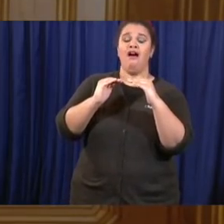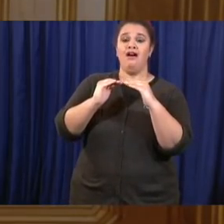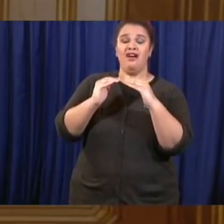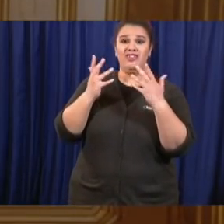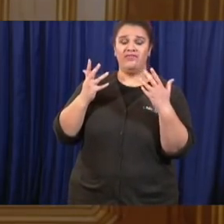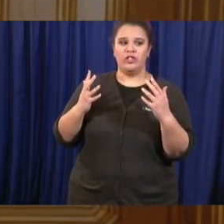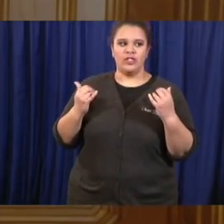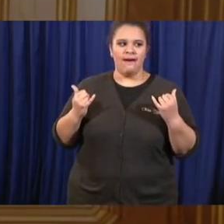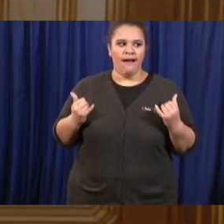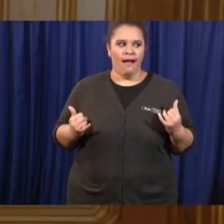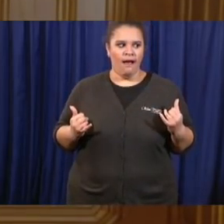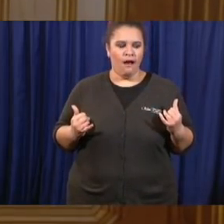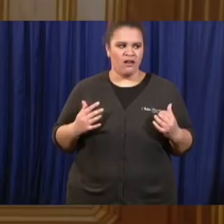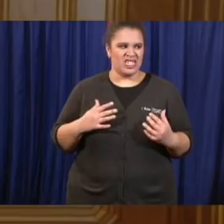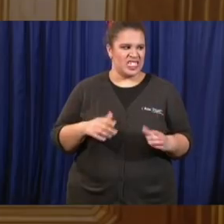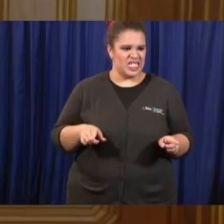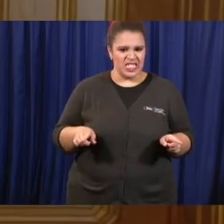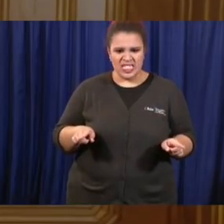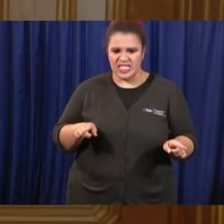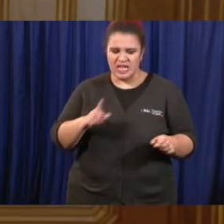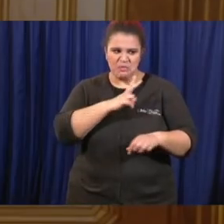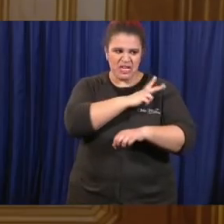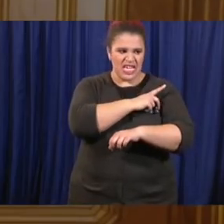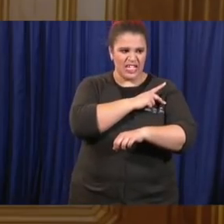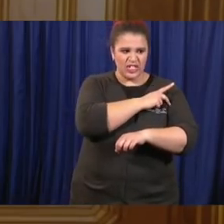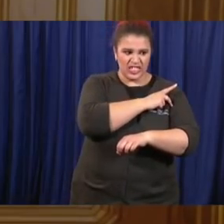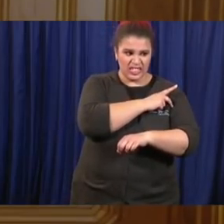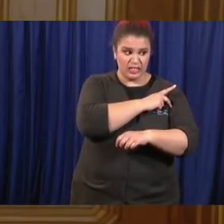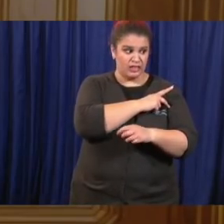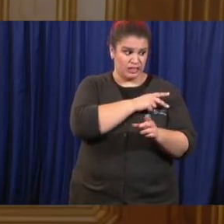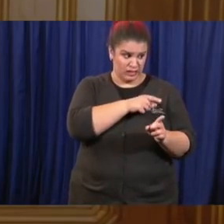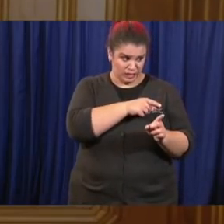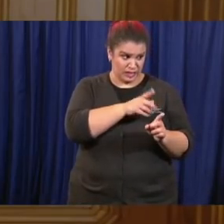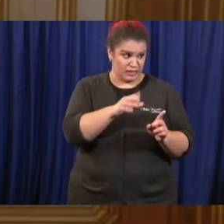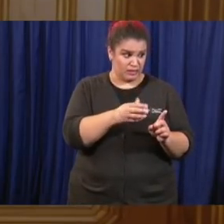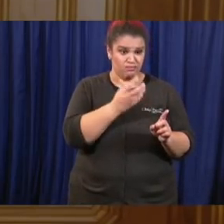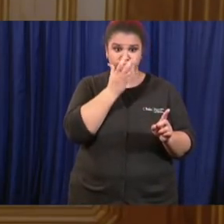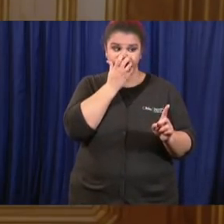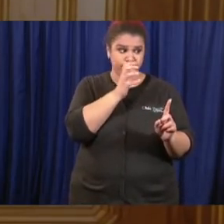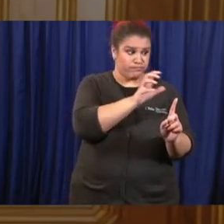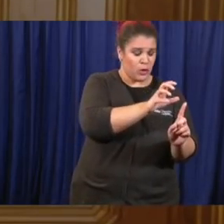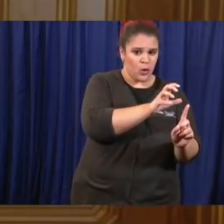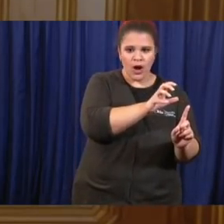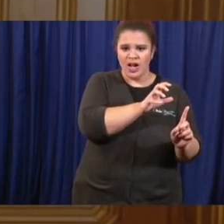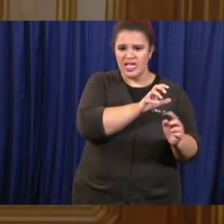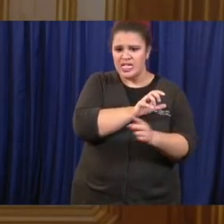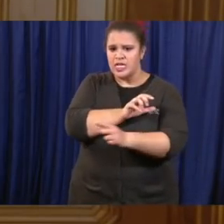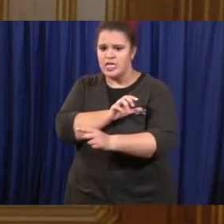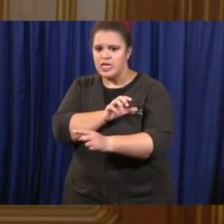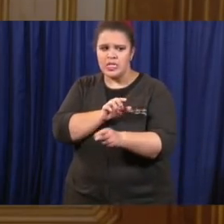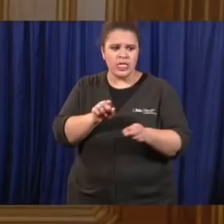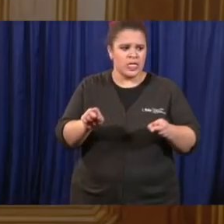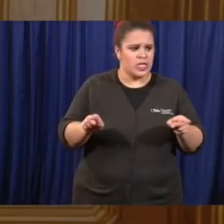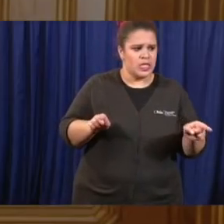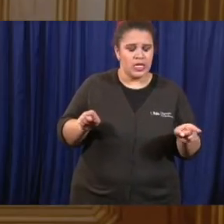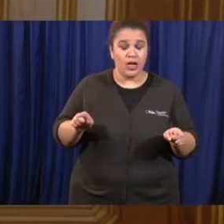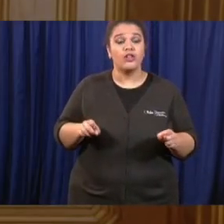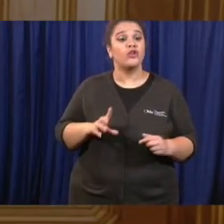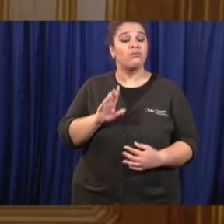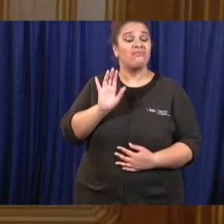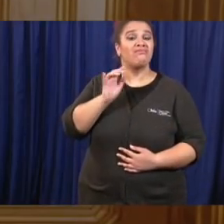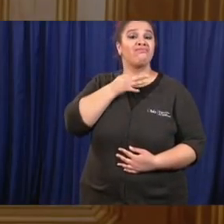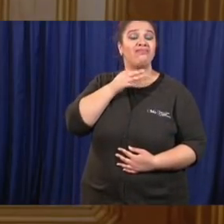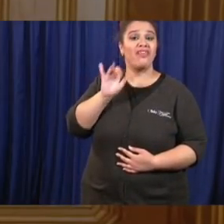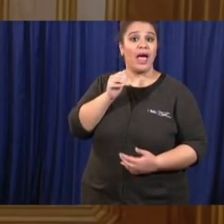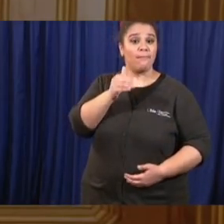for. Where are we in the process? Is the state creating statewide guidelines for that situation, and will those guidelines be